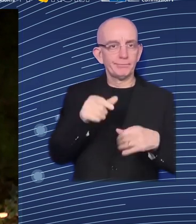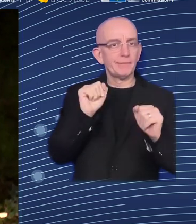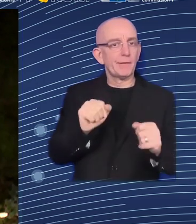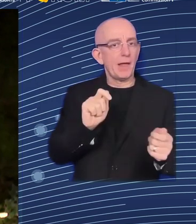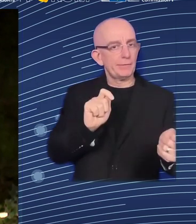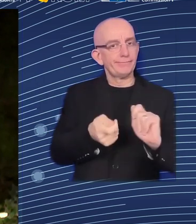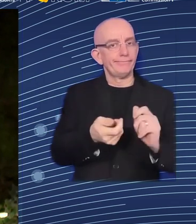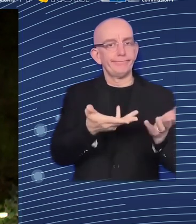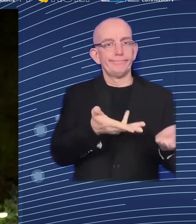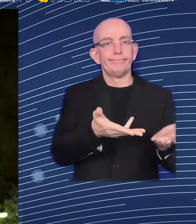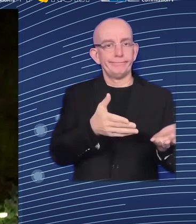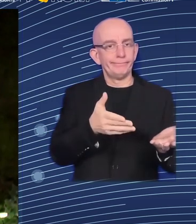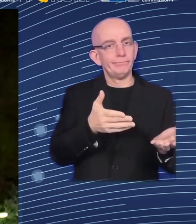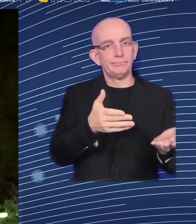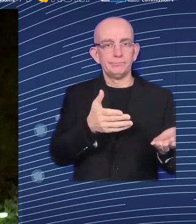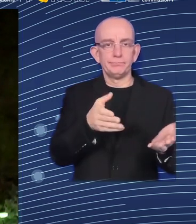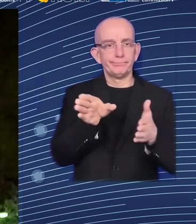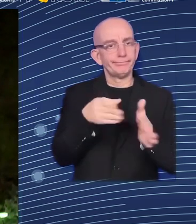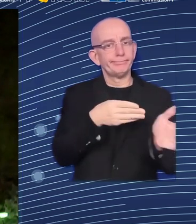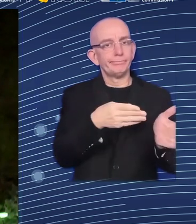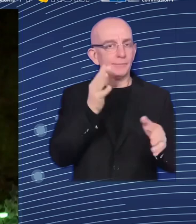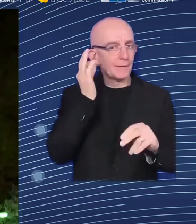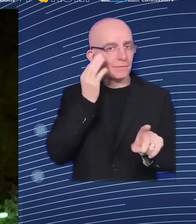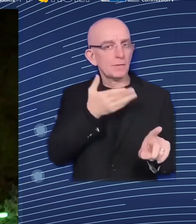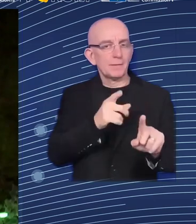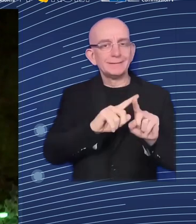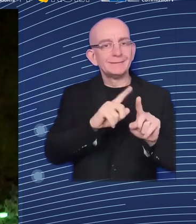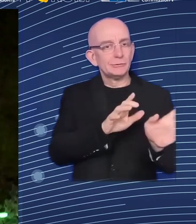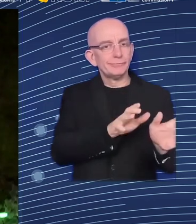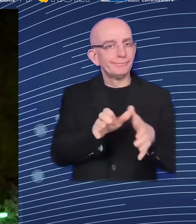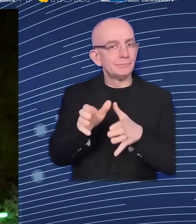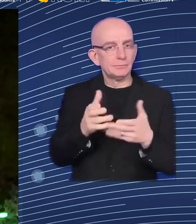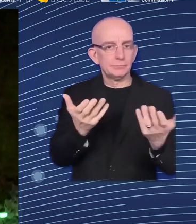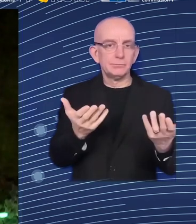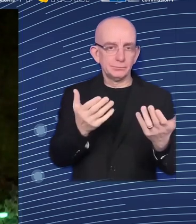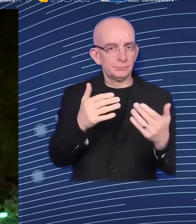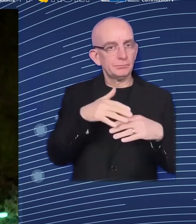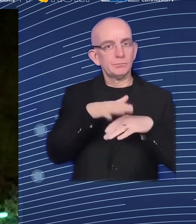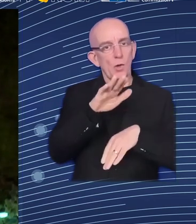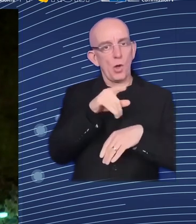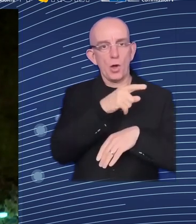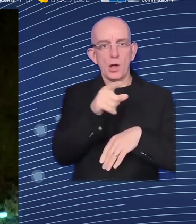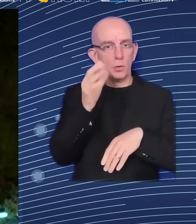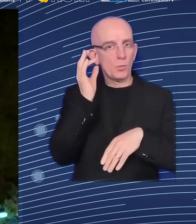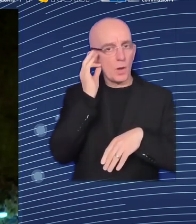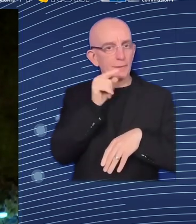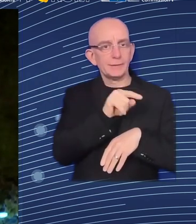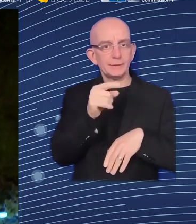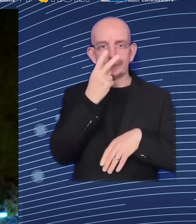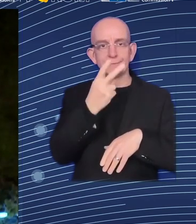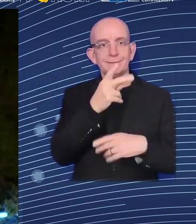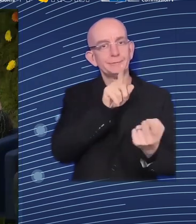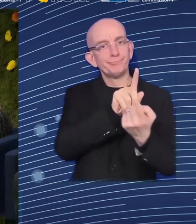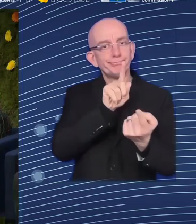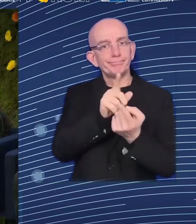time is very regulated, no late hours, no late meetings, etc., much more likely in that setting than in a private sector setting. So I